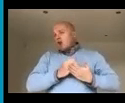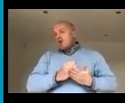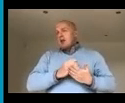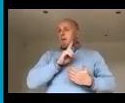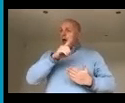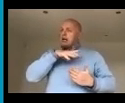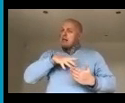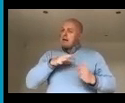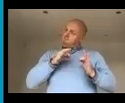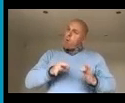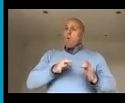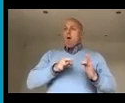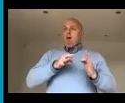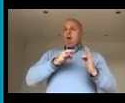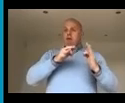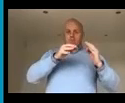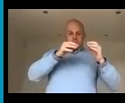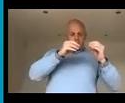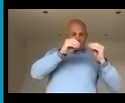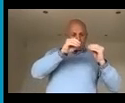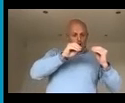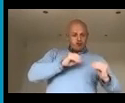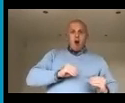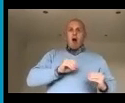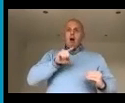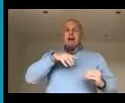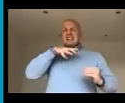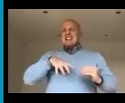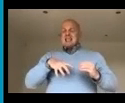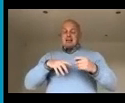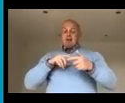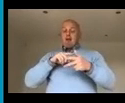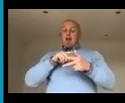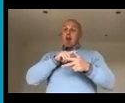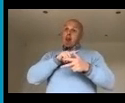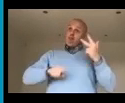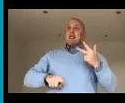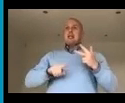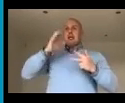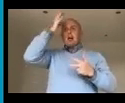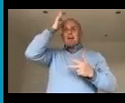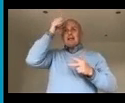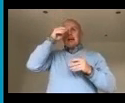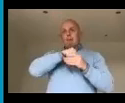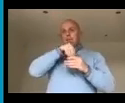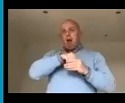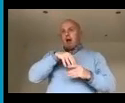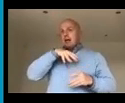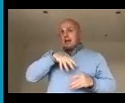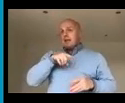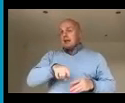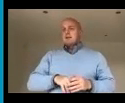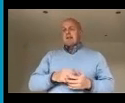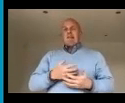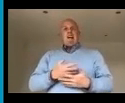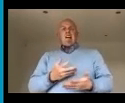structure. You also need to have at least 3 unrelated committee members. Any sort of grant